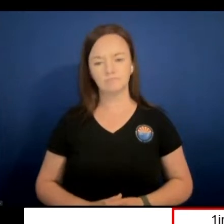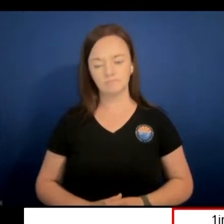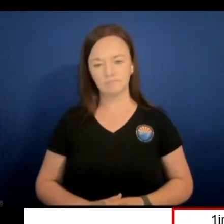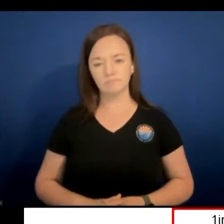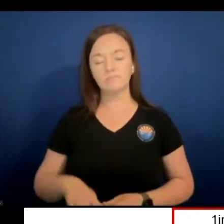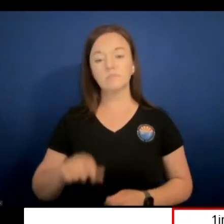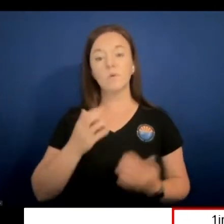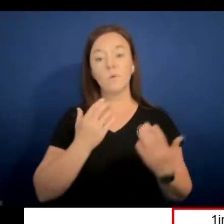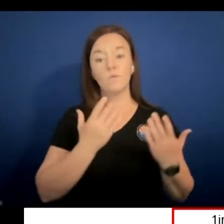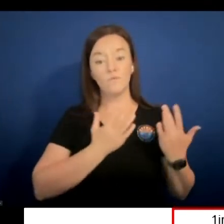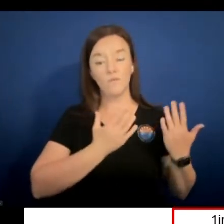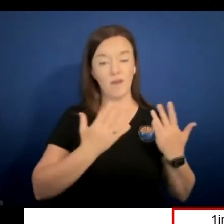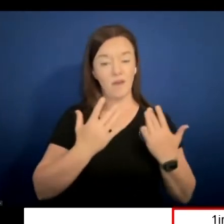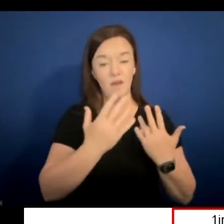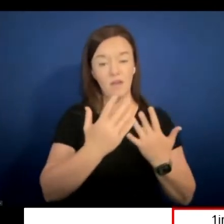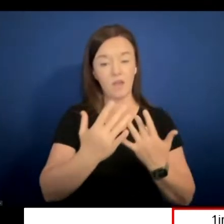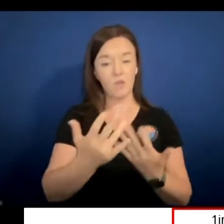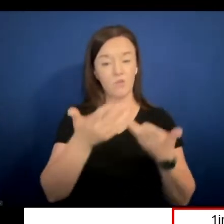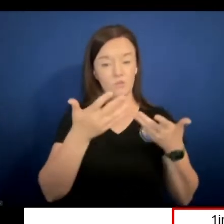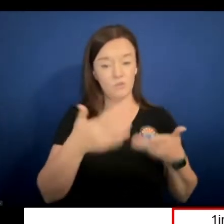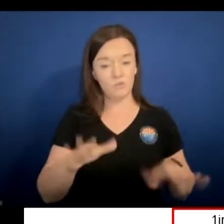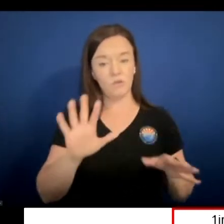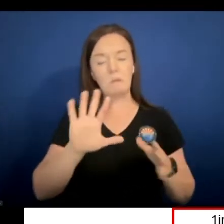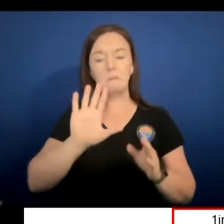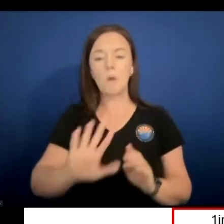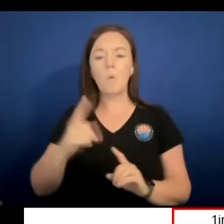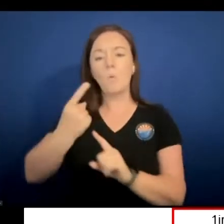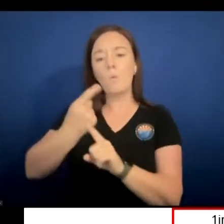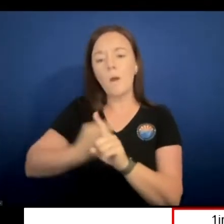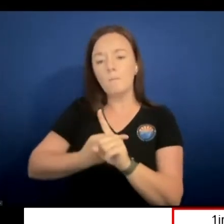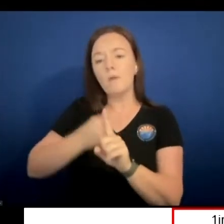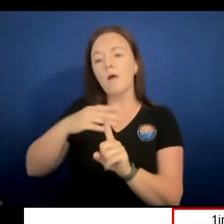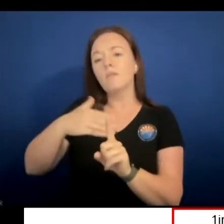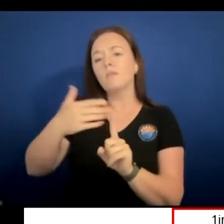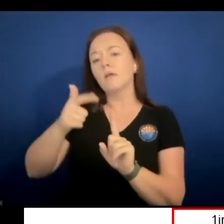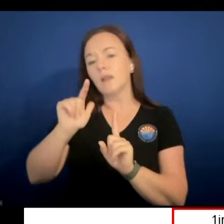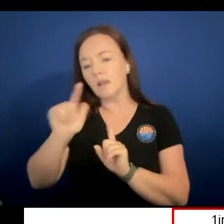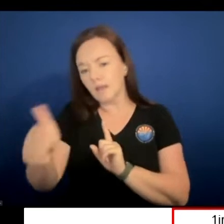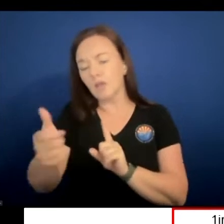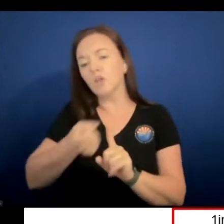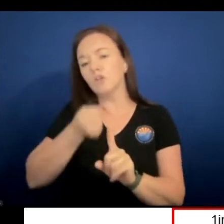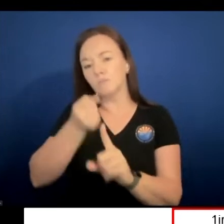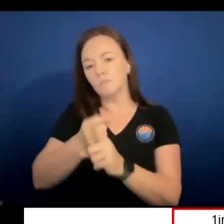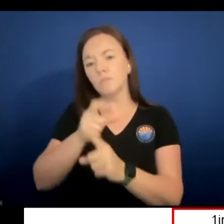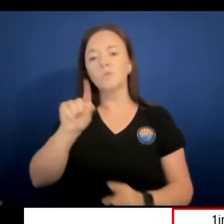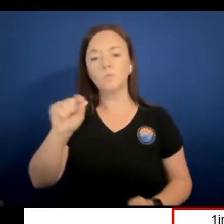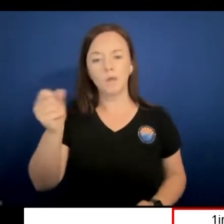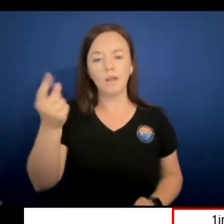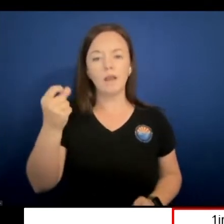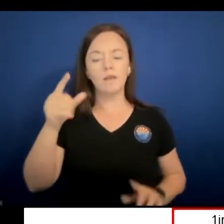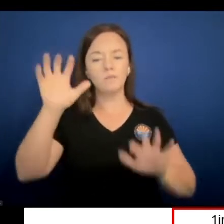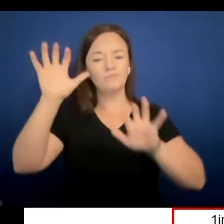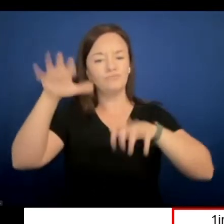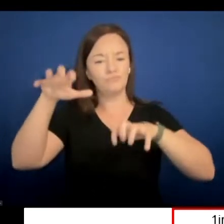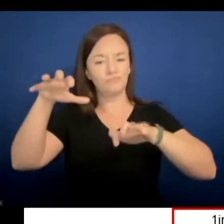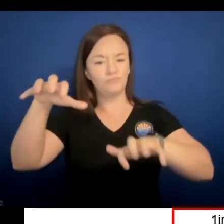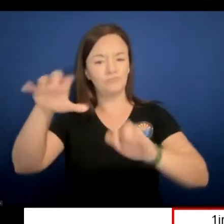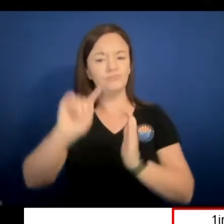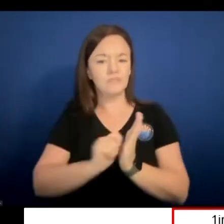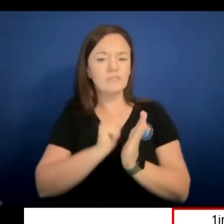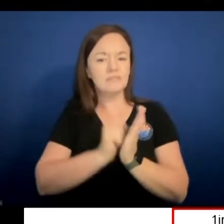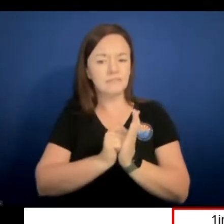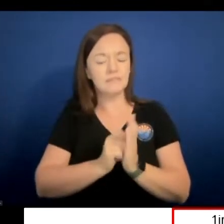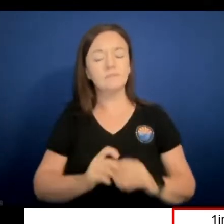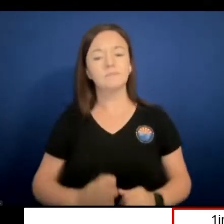Canyon, we were right into the monsoon seasons in 2011. At the time, we didn't